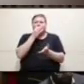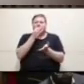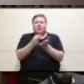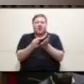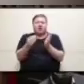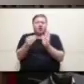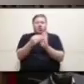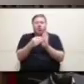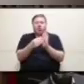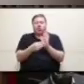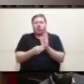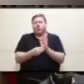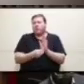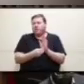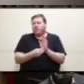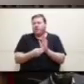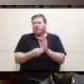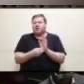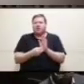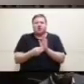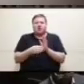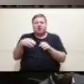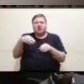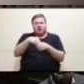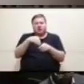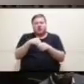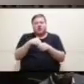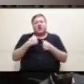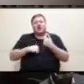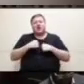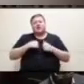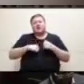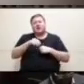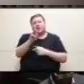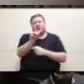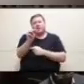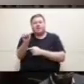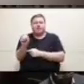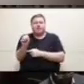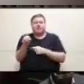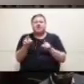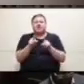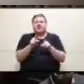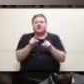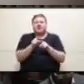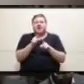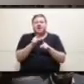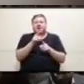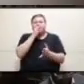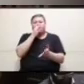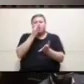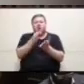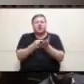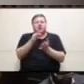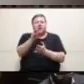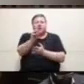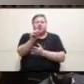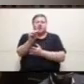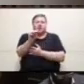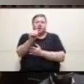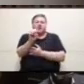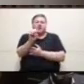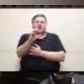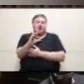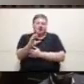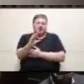to appoint internally the acting and also to further request the MEC to